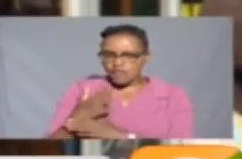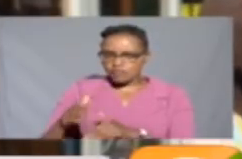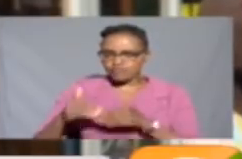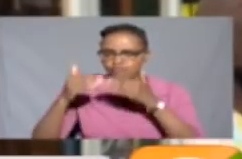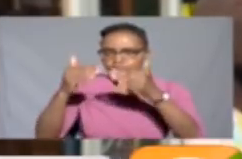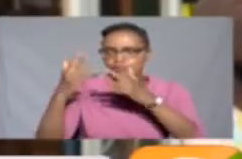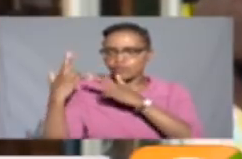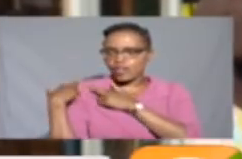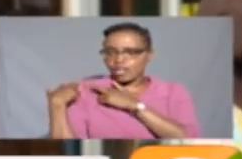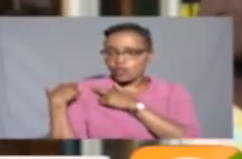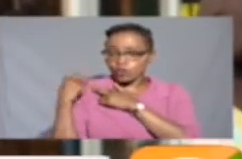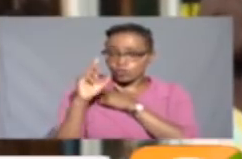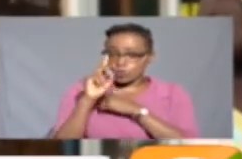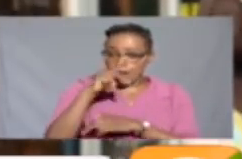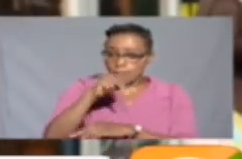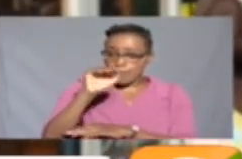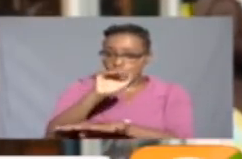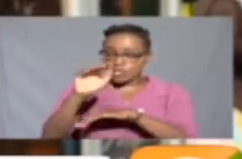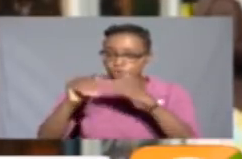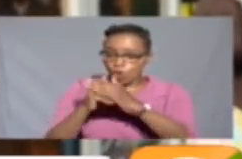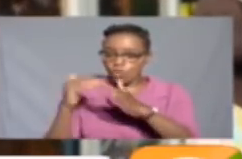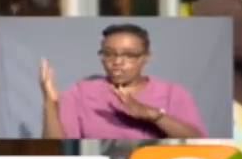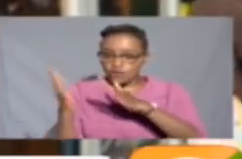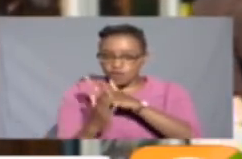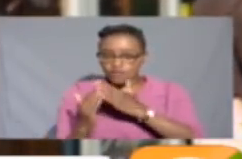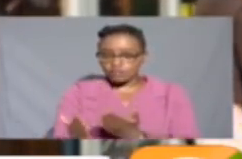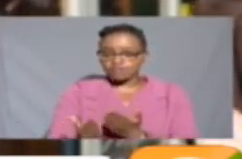to the DPP, asking that all the files